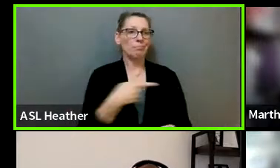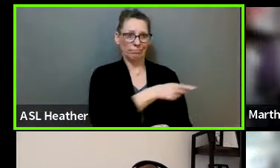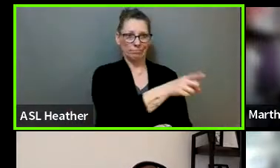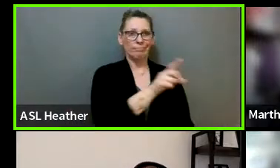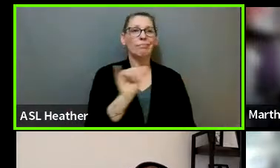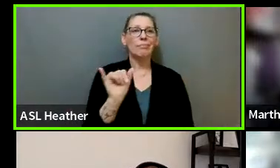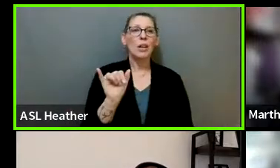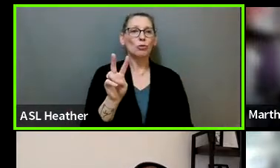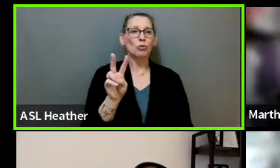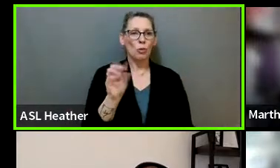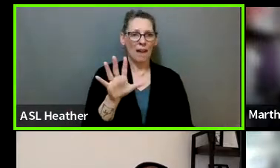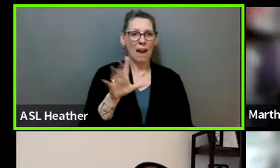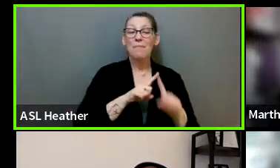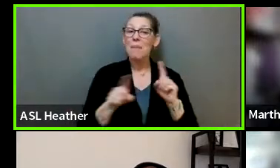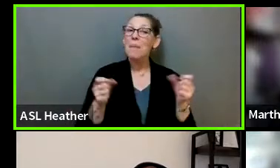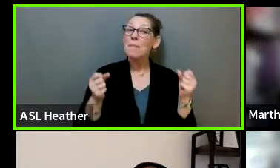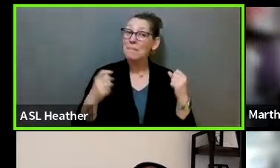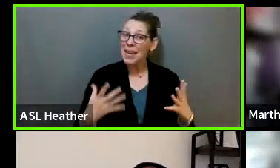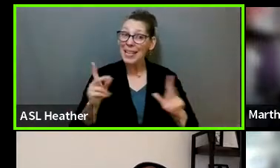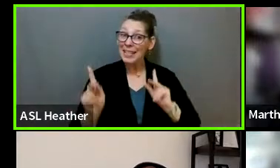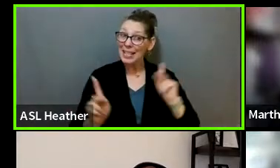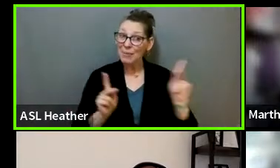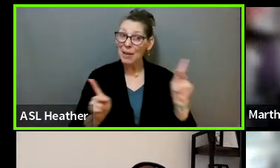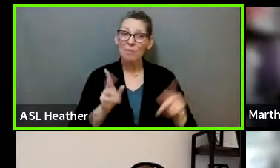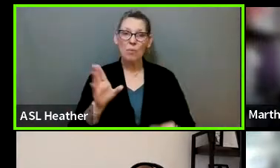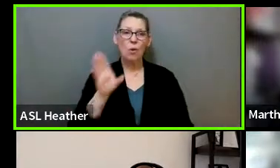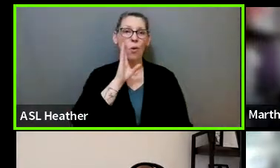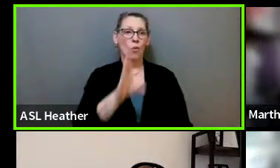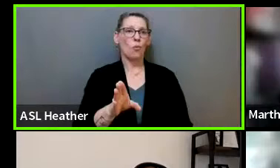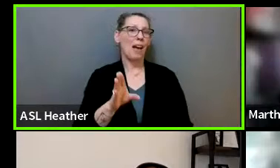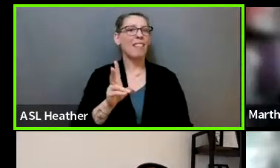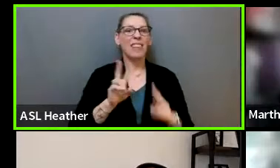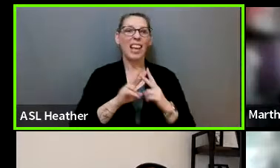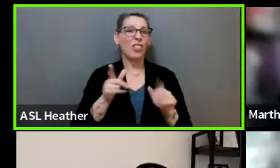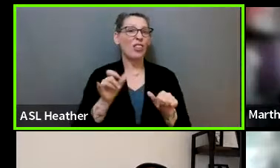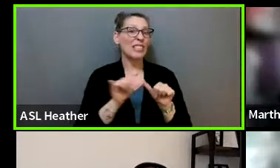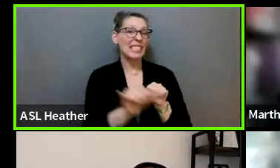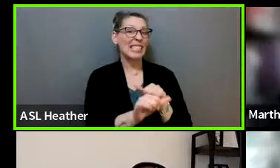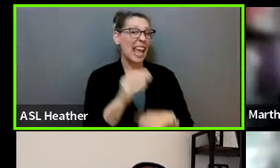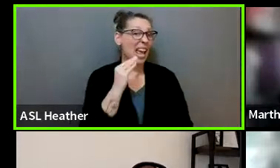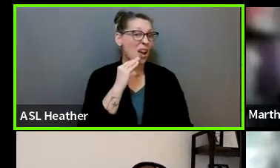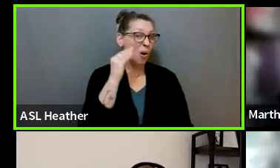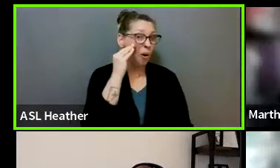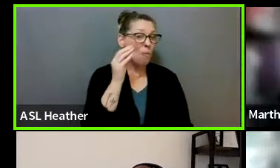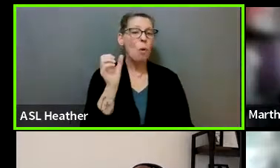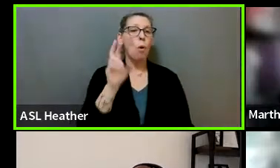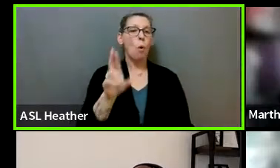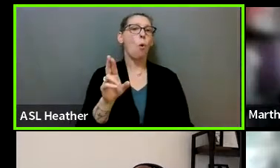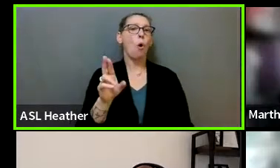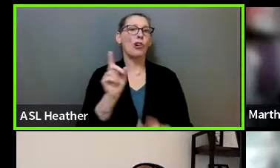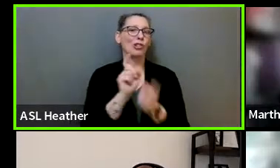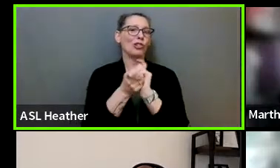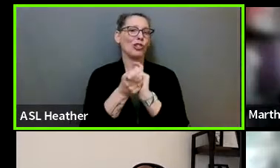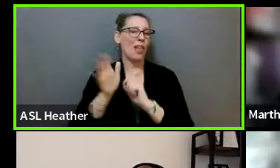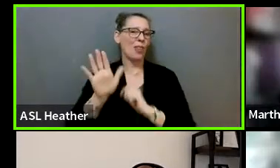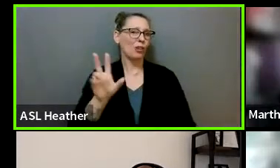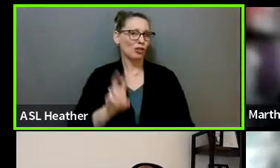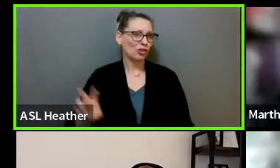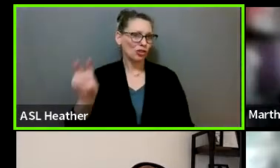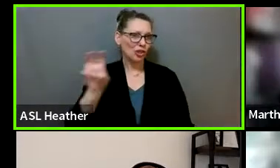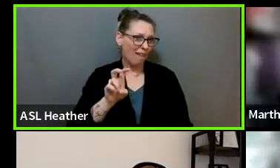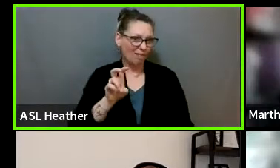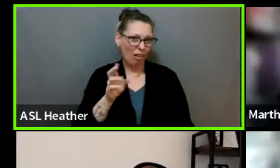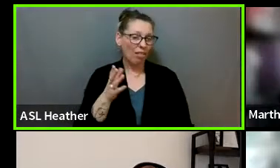also be a lot of people that will either stay home or modify when they travel. As you probably